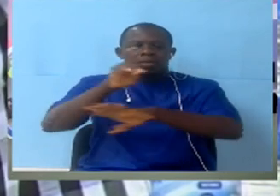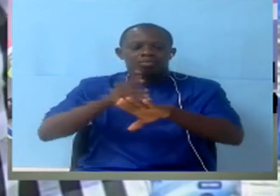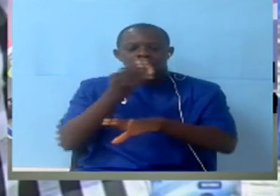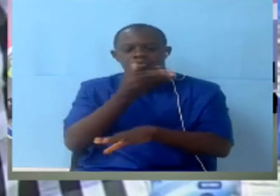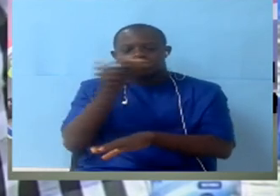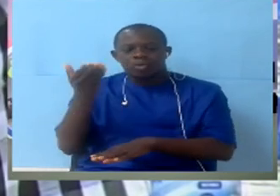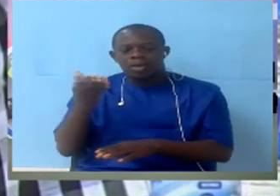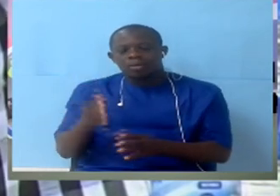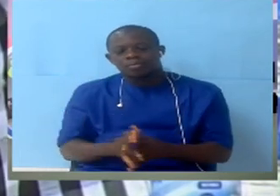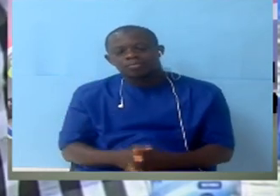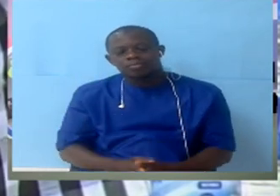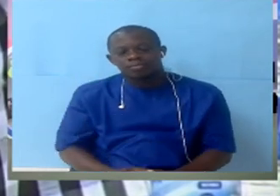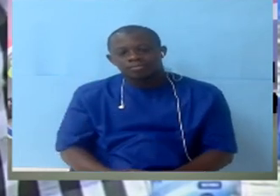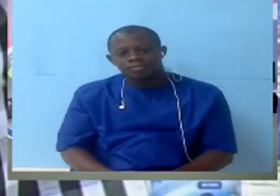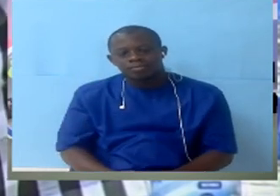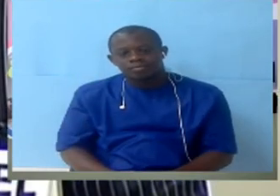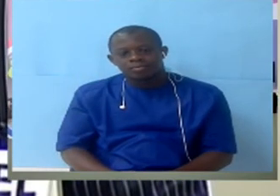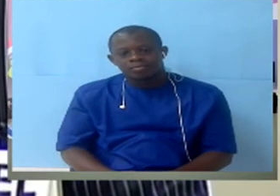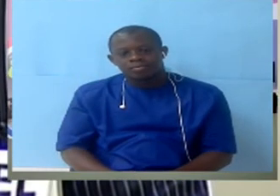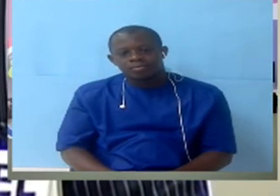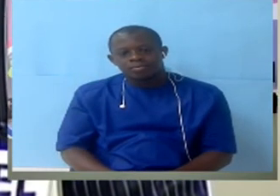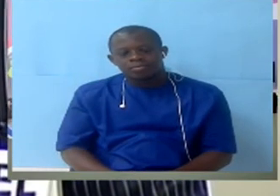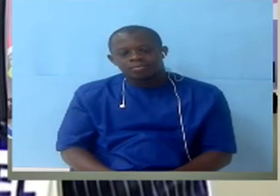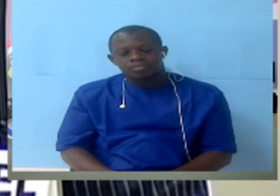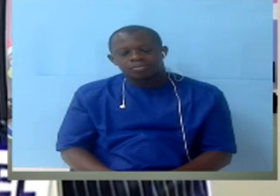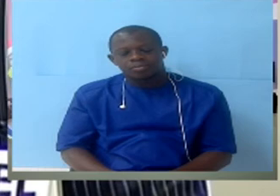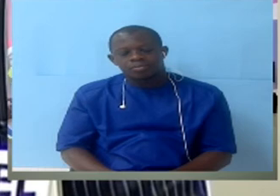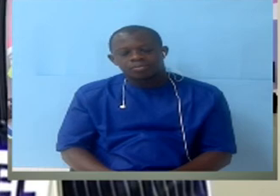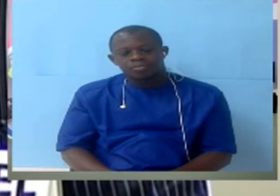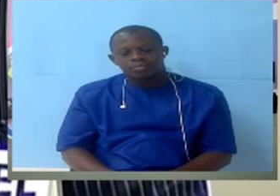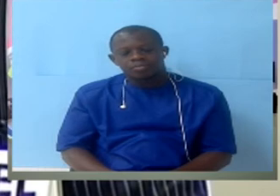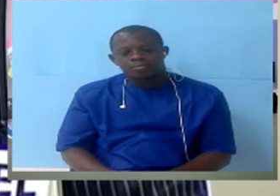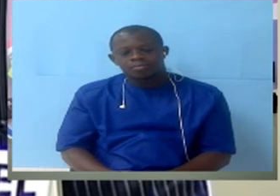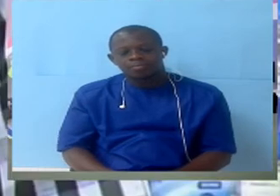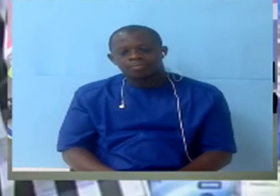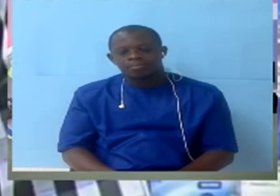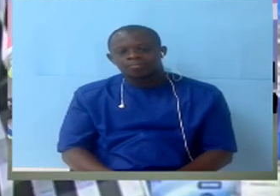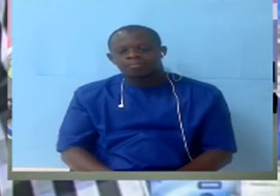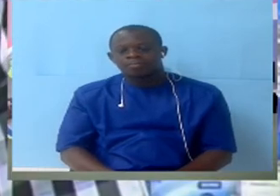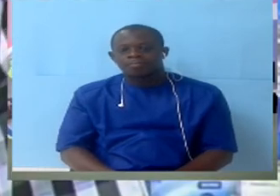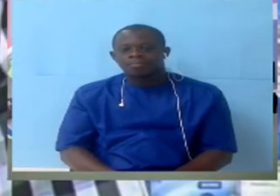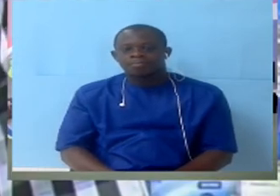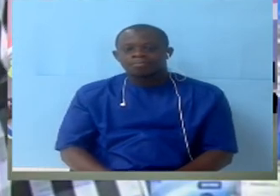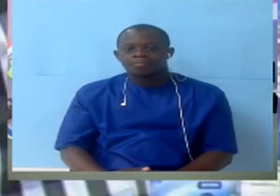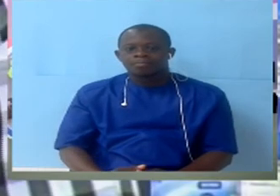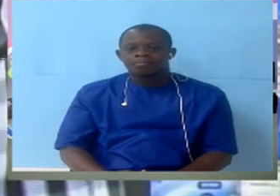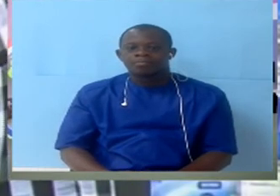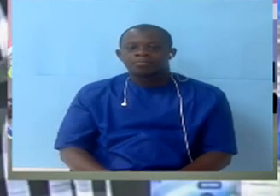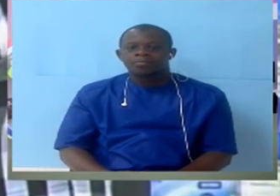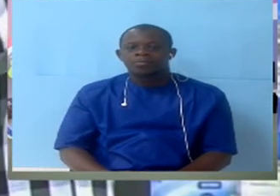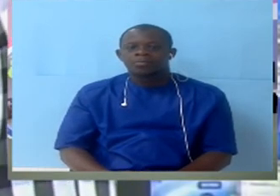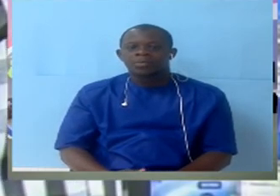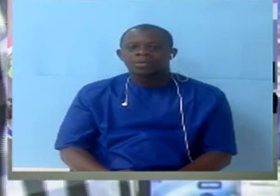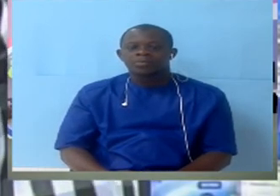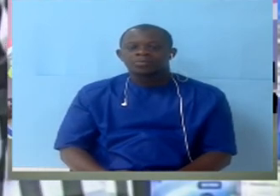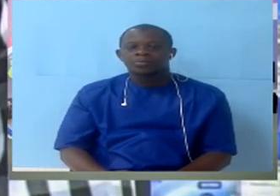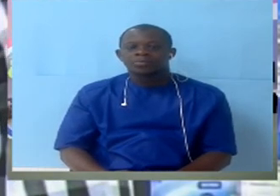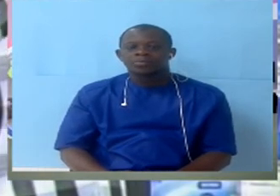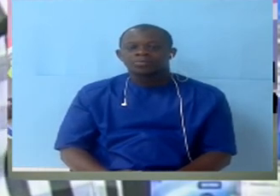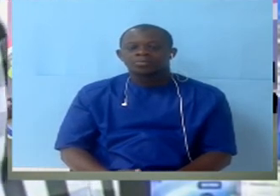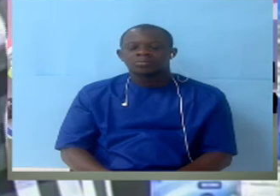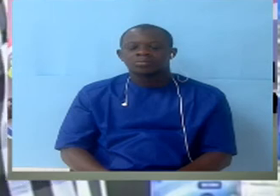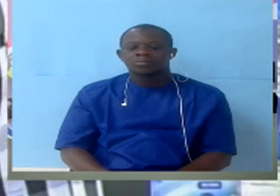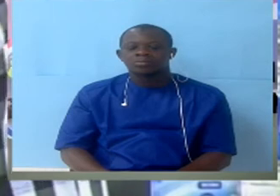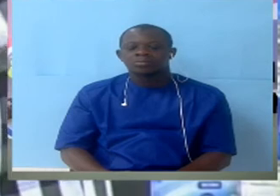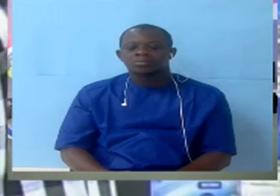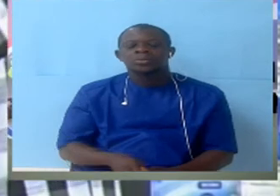classes. Were you ever moved? Attending classes ying. Ngara num nengara num president from farm in Farato. Attending classes from. Attending